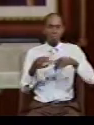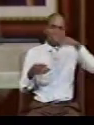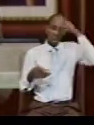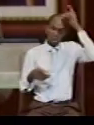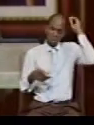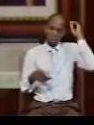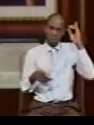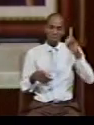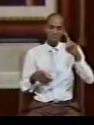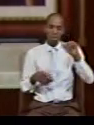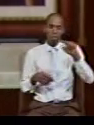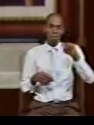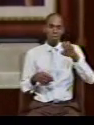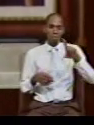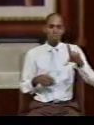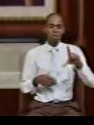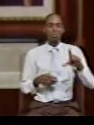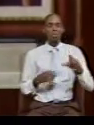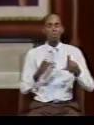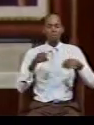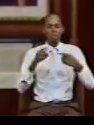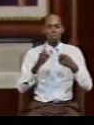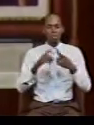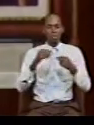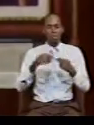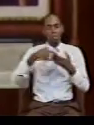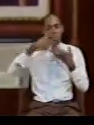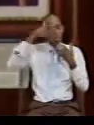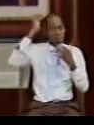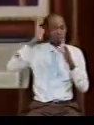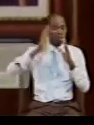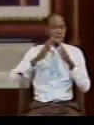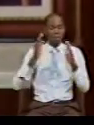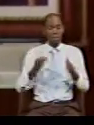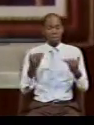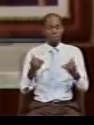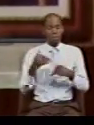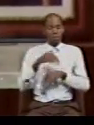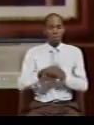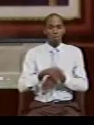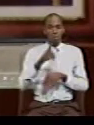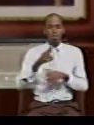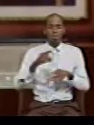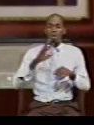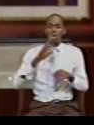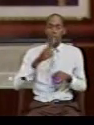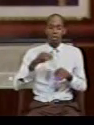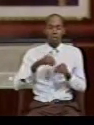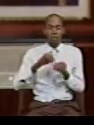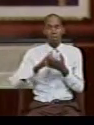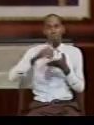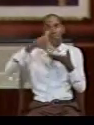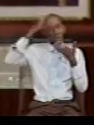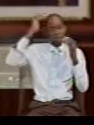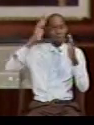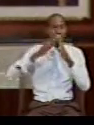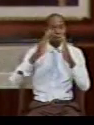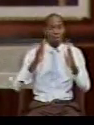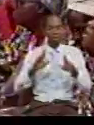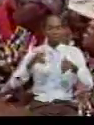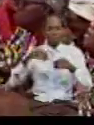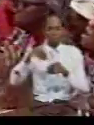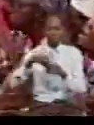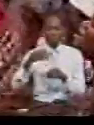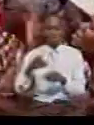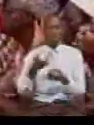many lions in this world. And from tonight, you're free. Go into that lion's den. Come out. Nothing